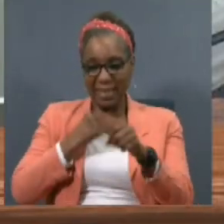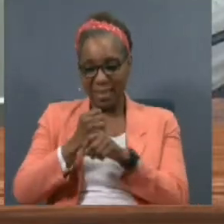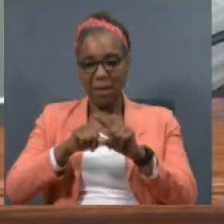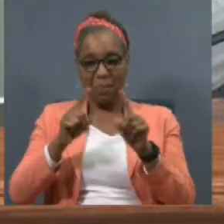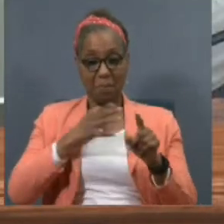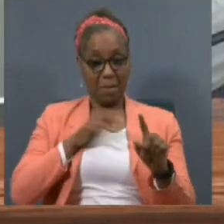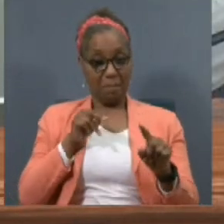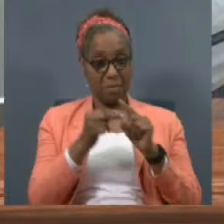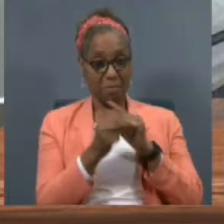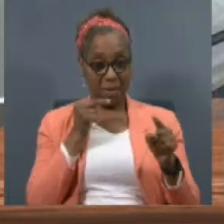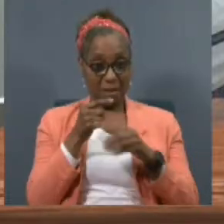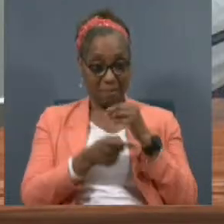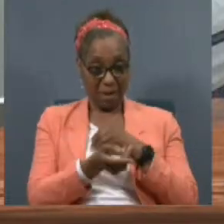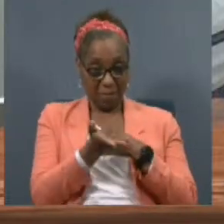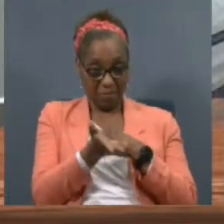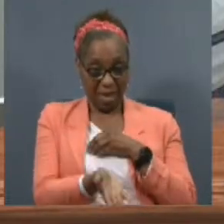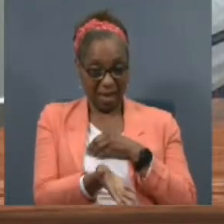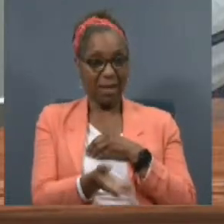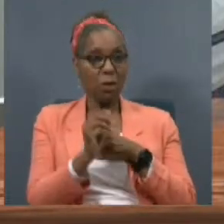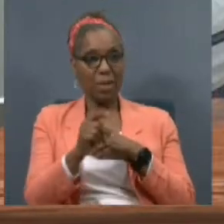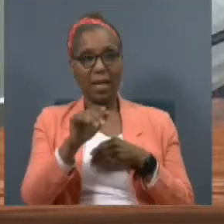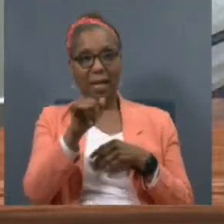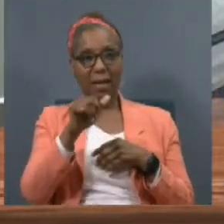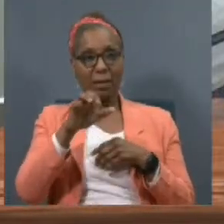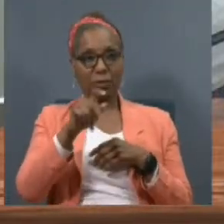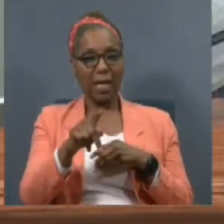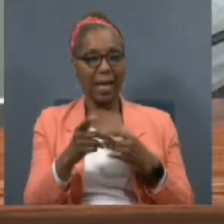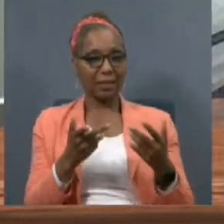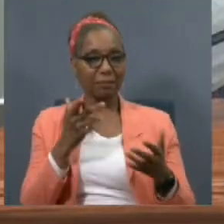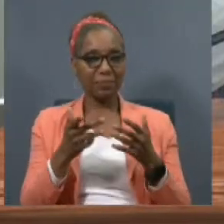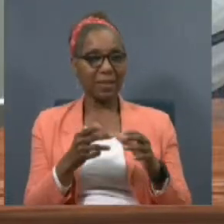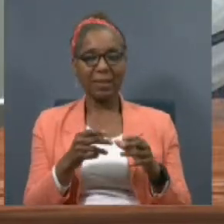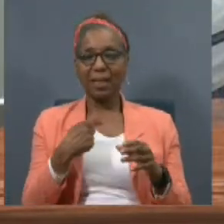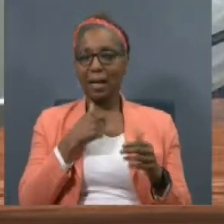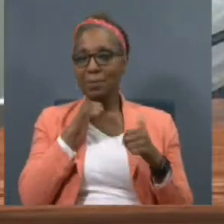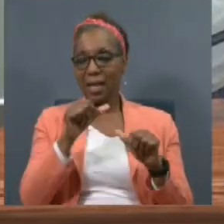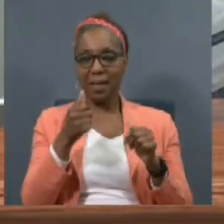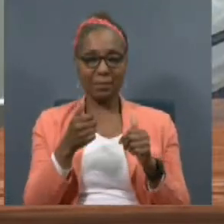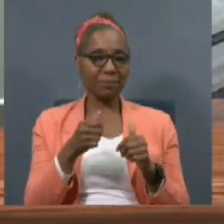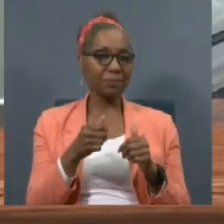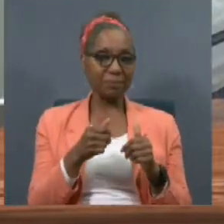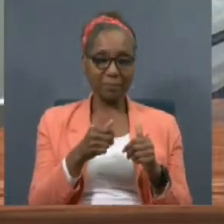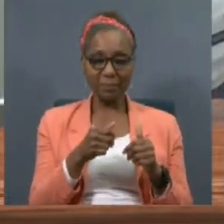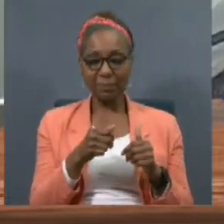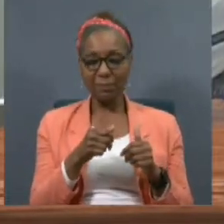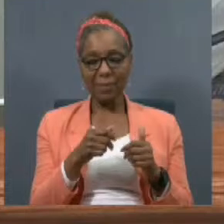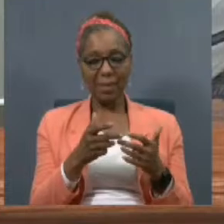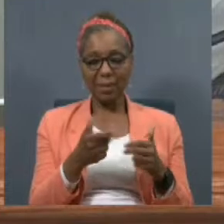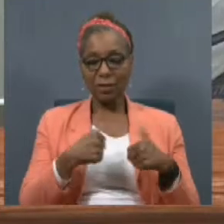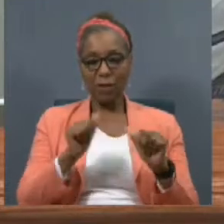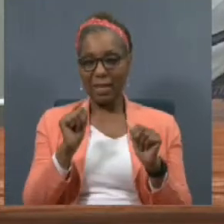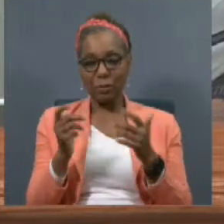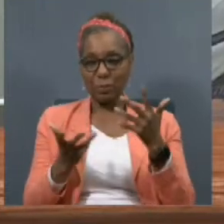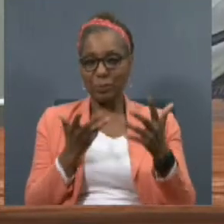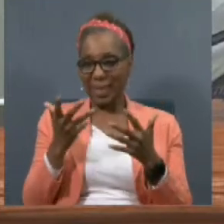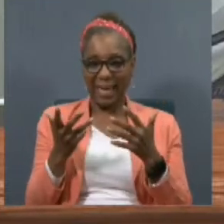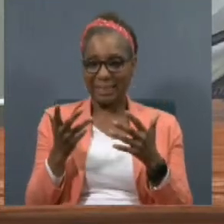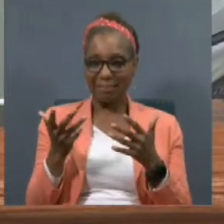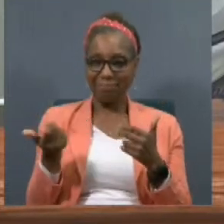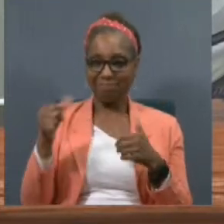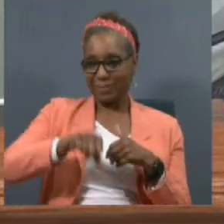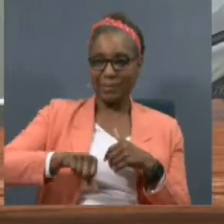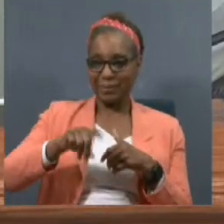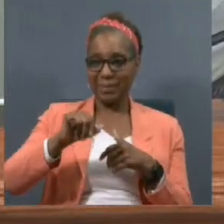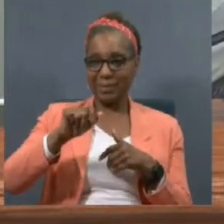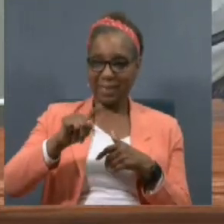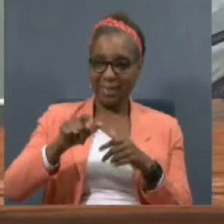as, and Jack, I'm not trying to throw shade on the data center, but I'm not really looking at this as just a data